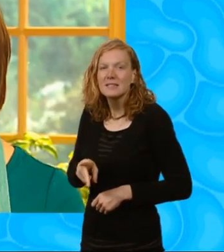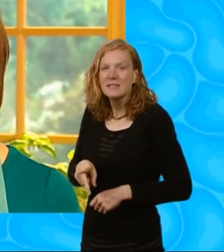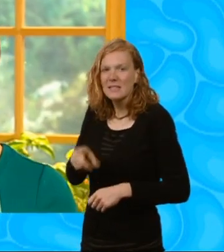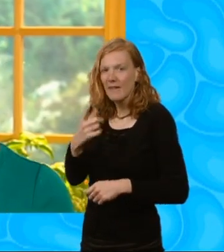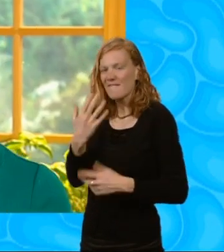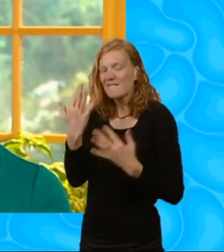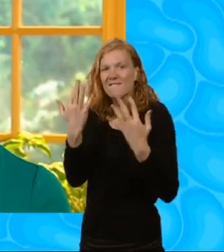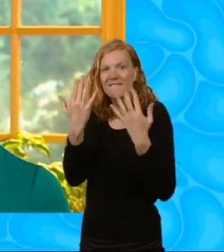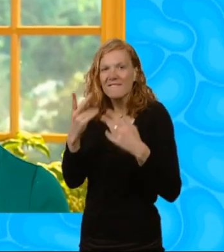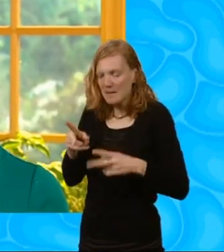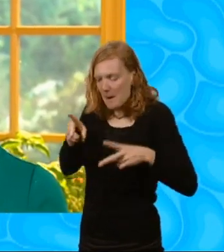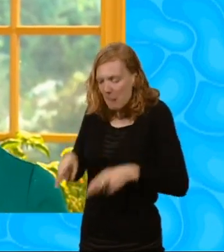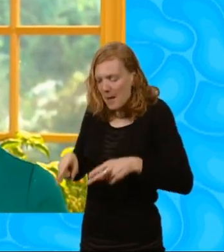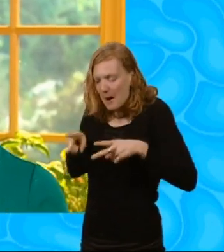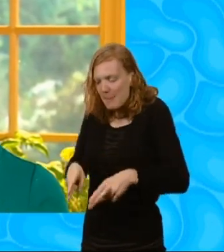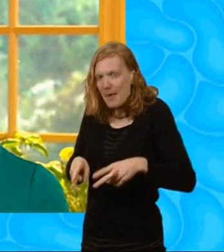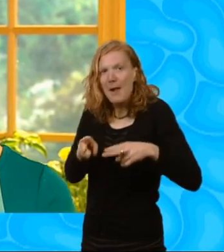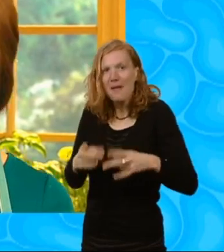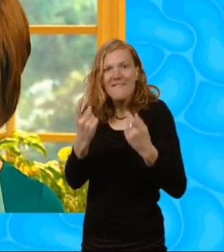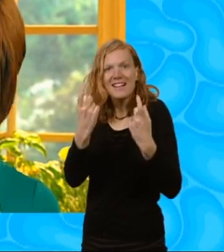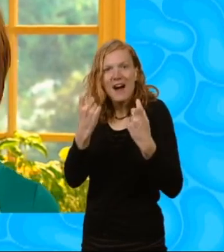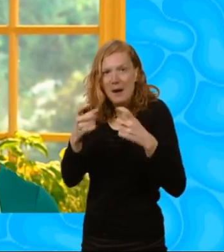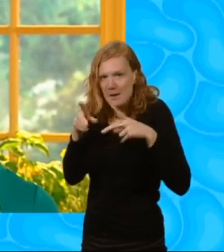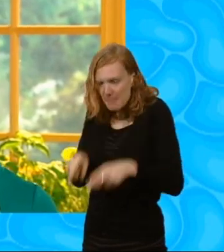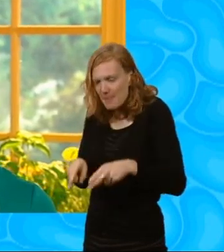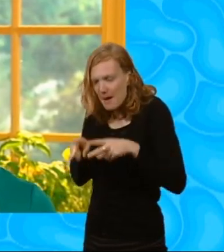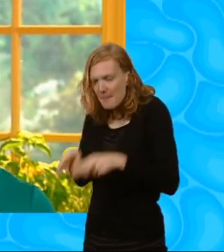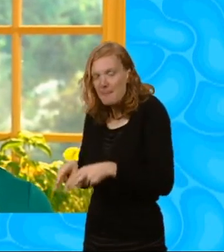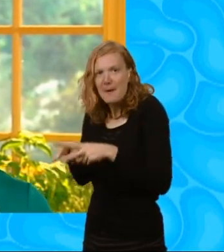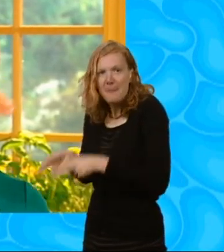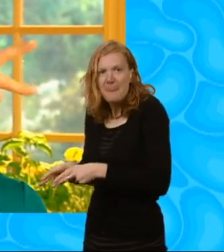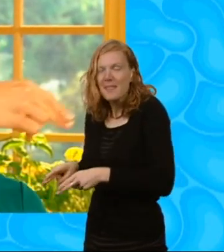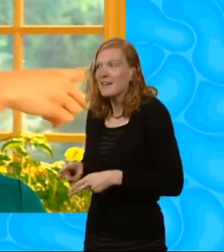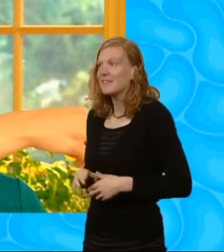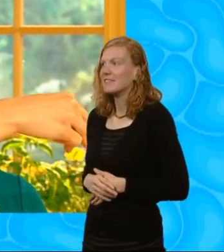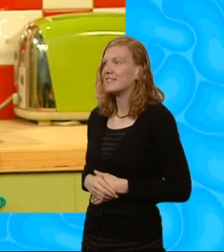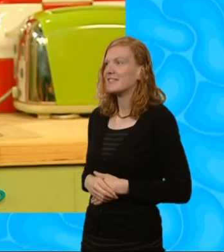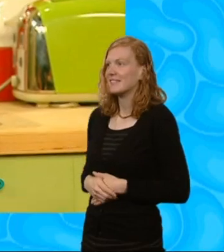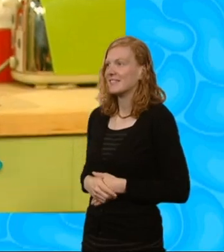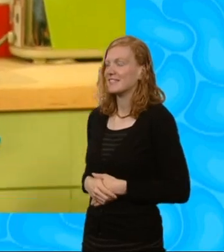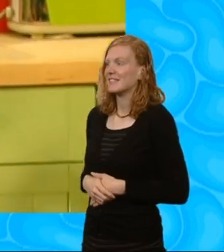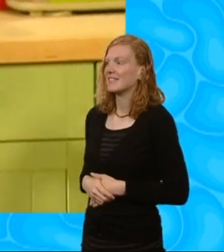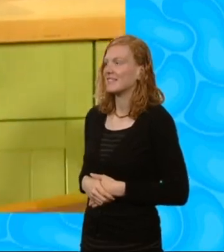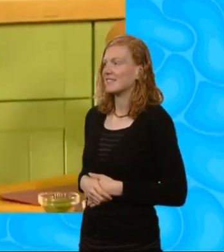Can you pretend to do snipping at home with your fingers like this? Snip, snip, snip, snip, snip, snip, snip.